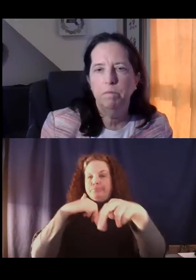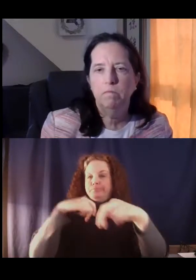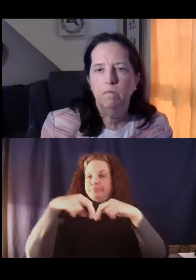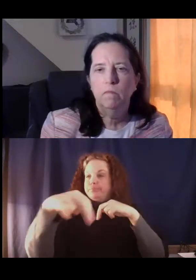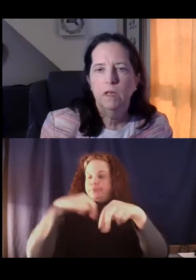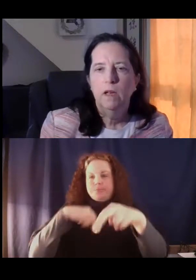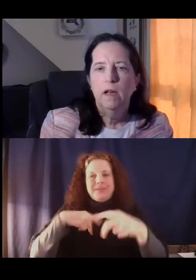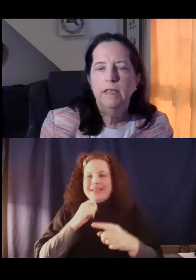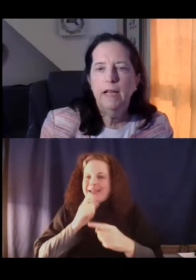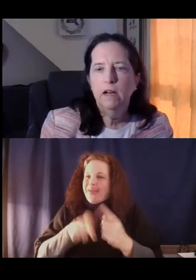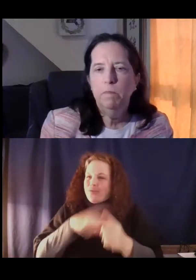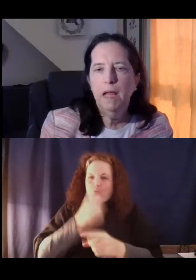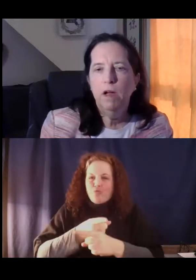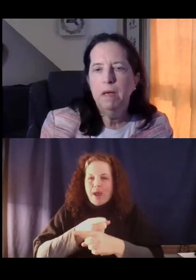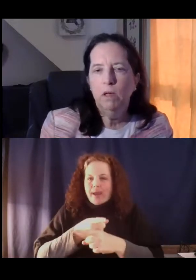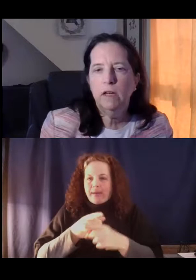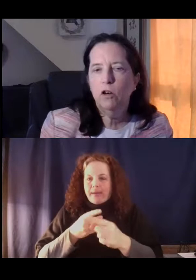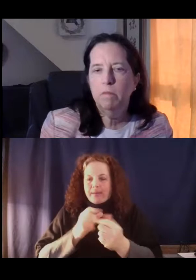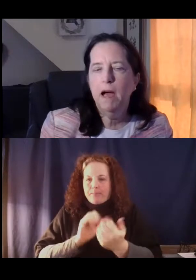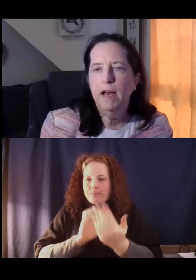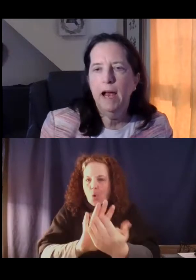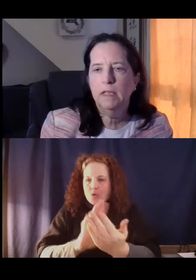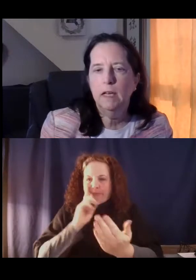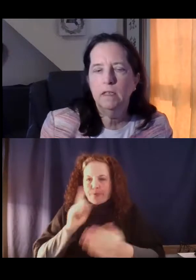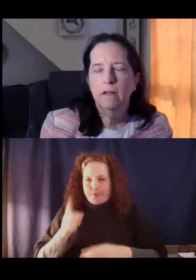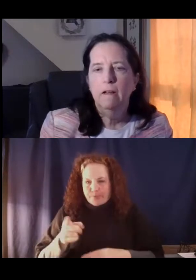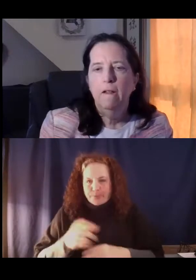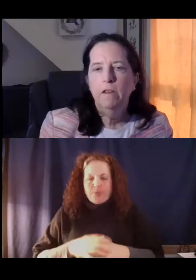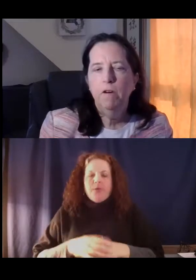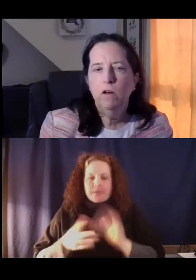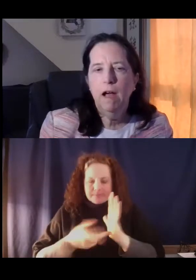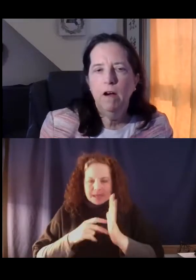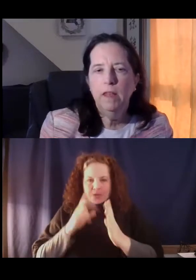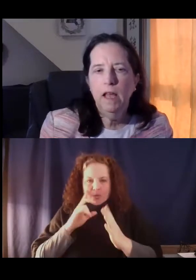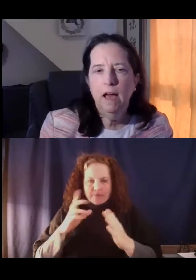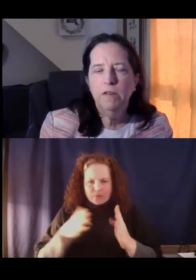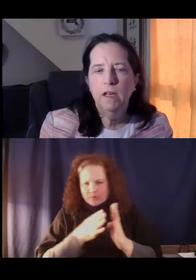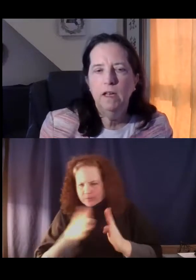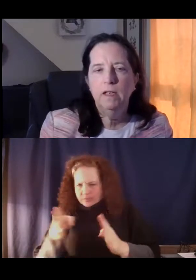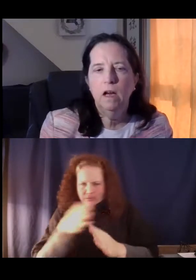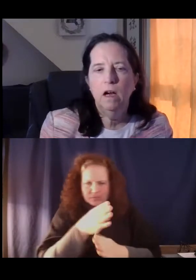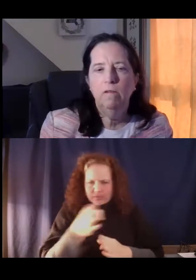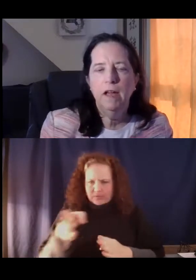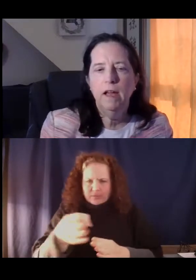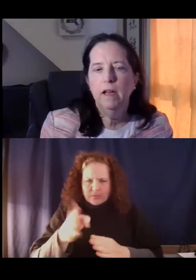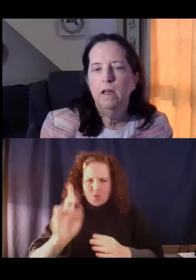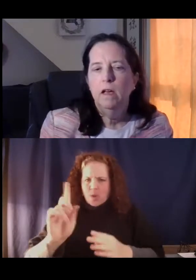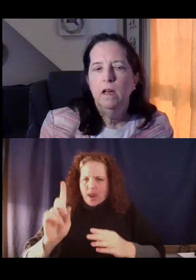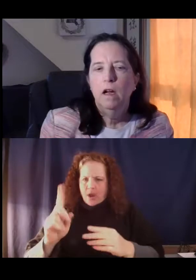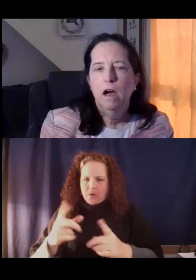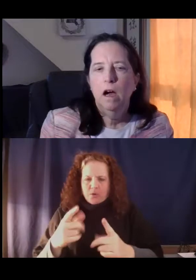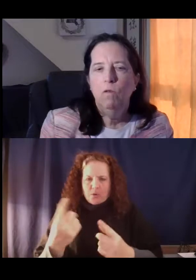go. Secondary plowing may block curb cut access. The photograph on the left is of